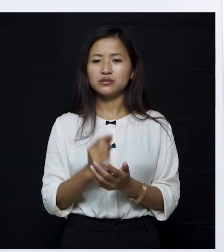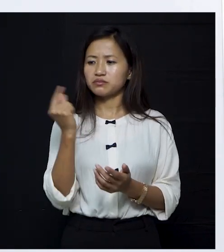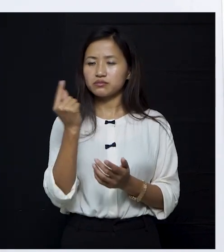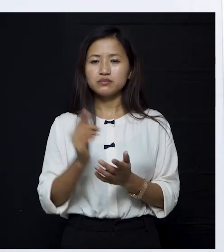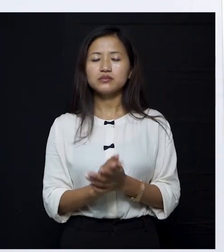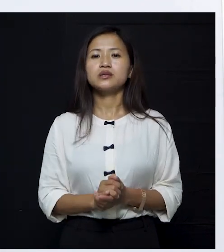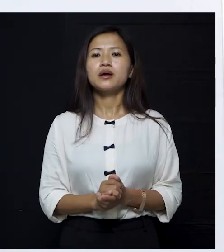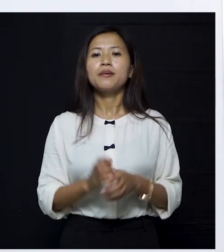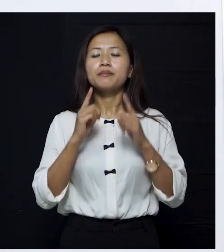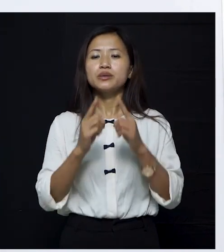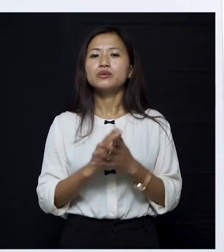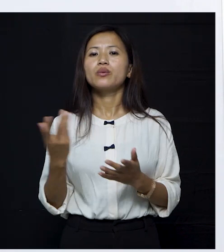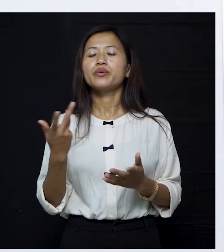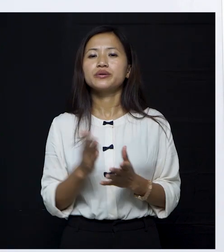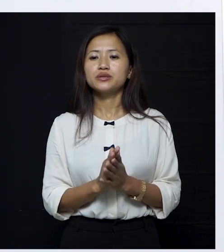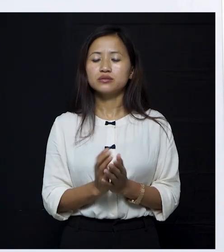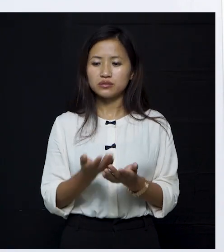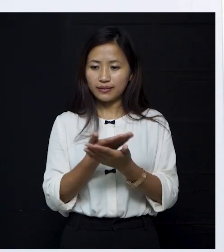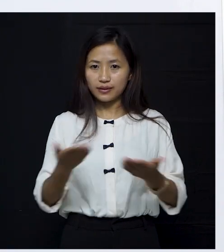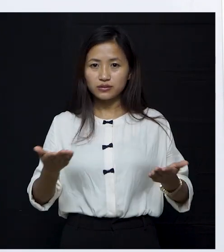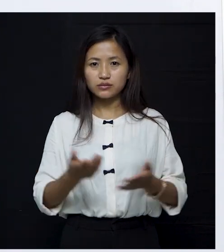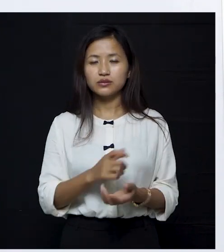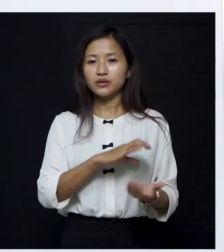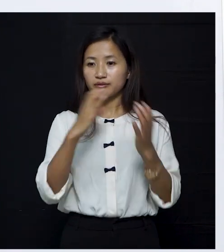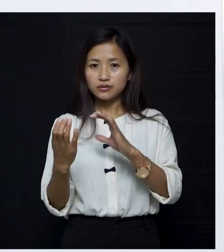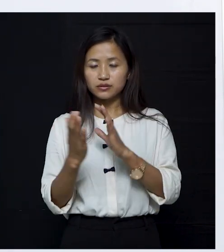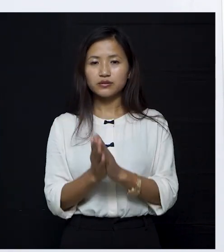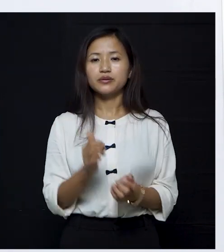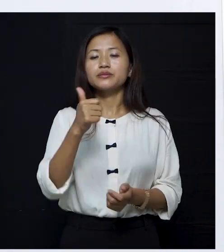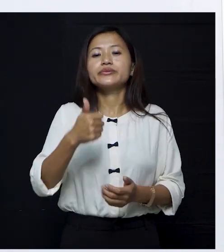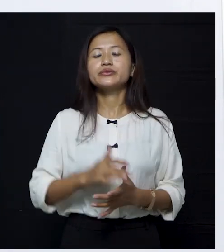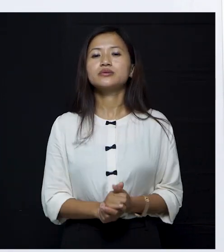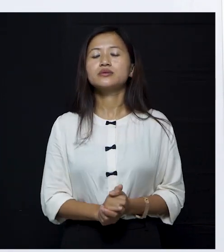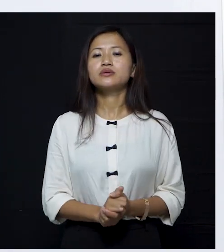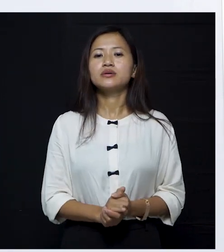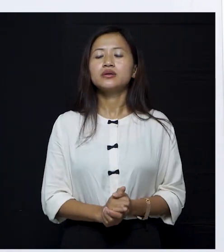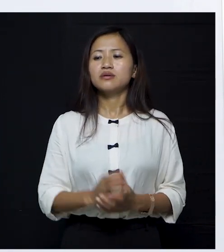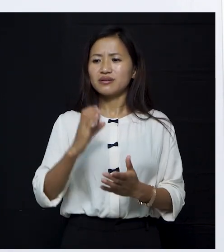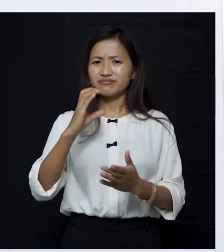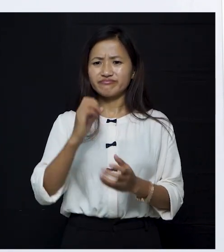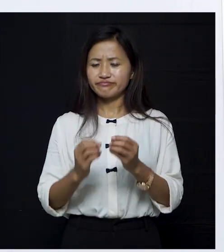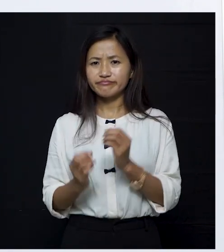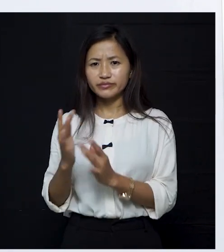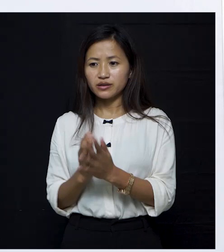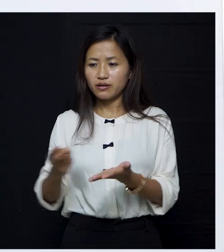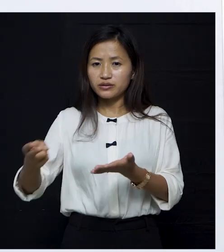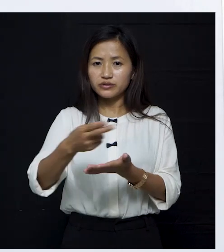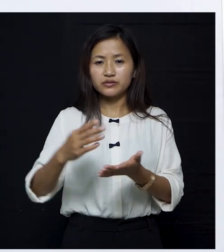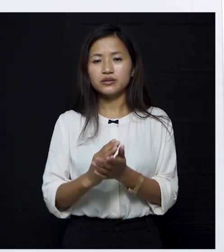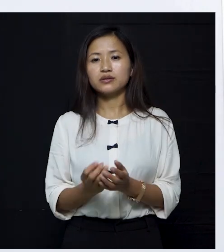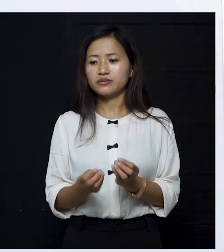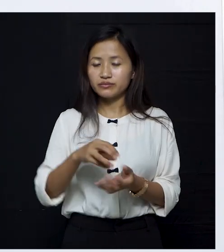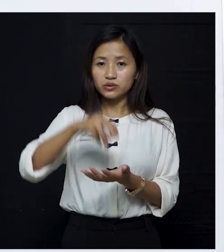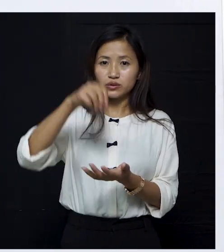where the producers, they will exchange their goods. For example, I'm cultivating crops, okay? And